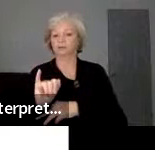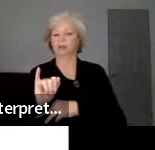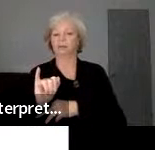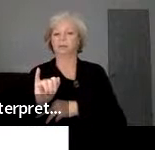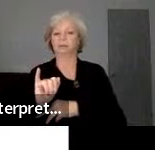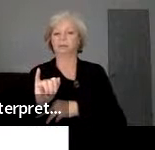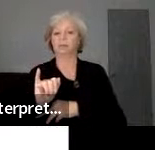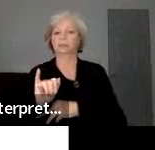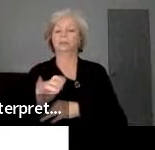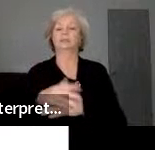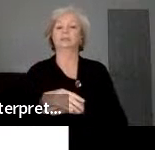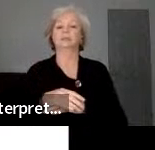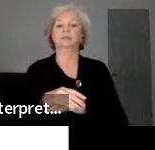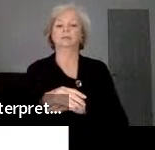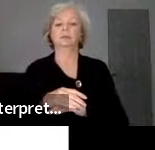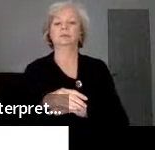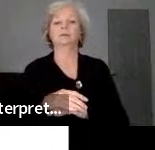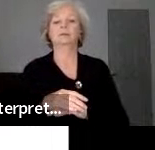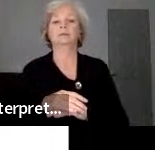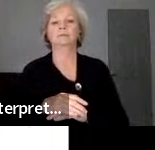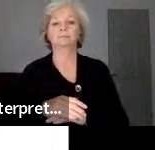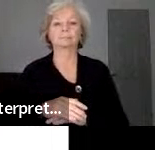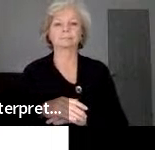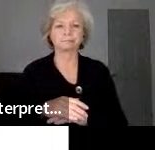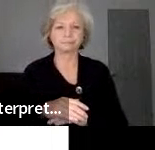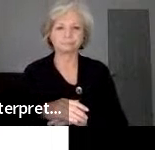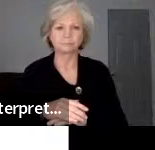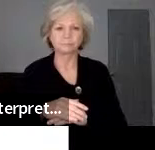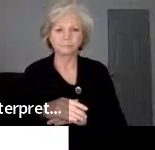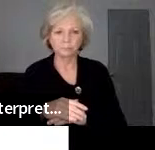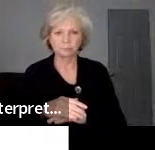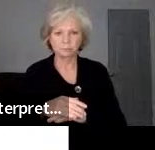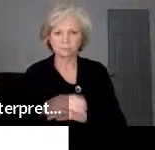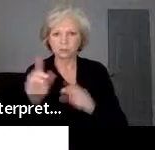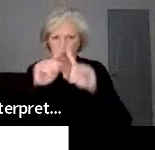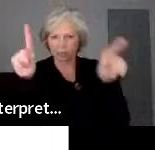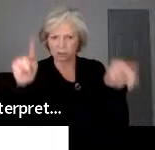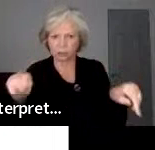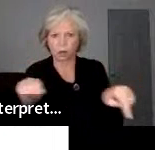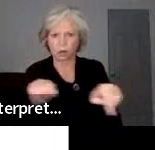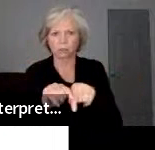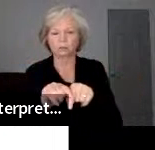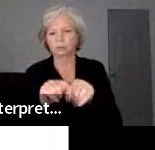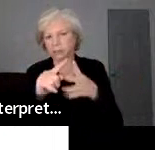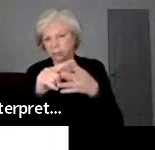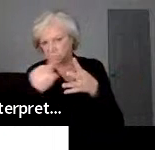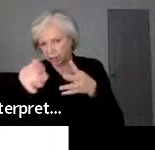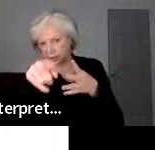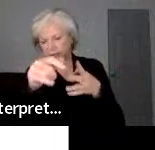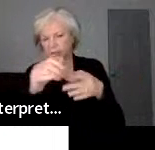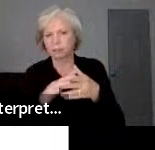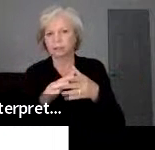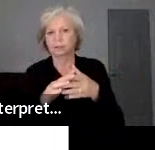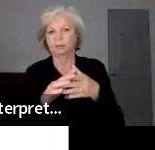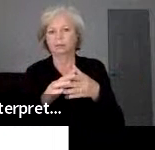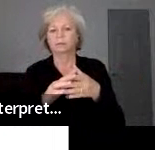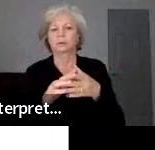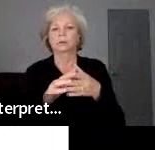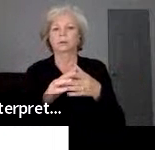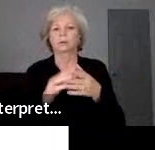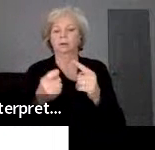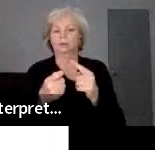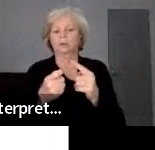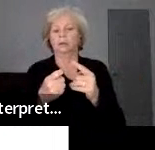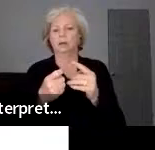in a population estimates in the census data and from the Department